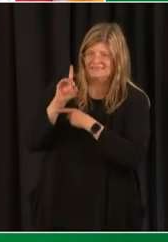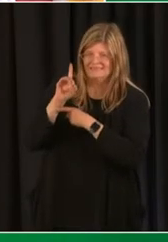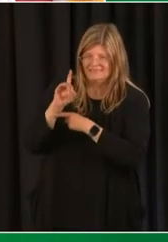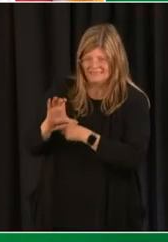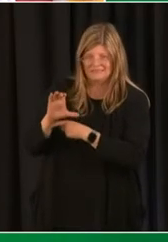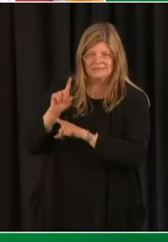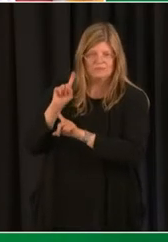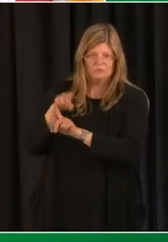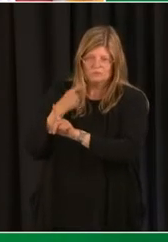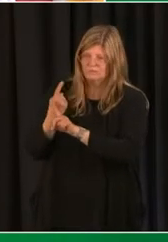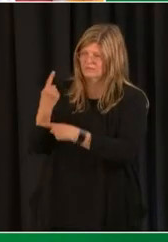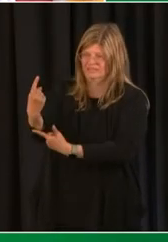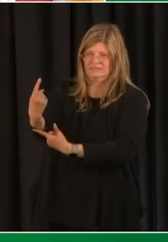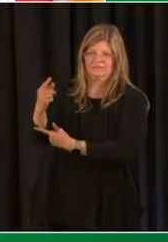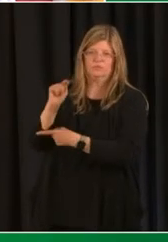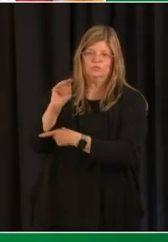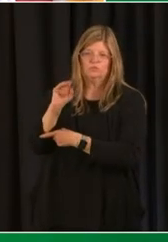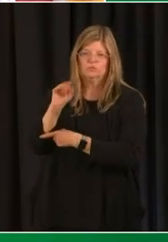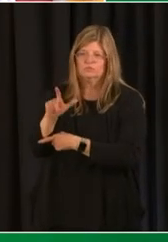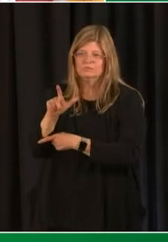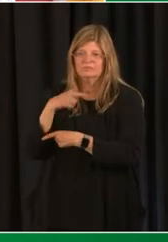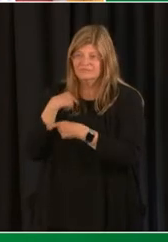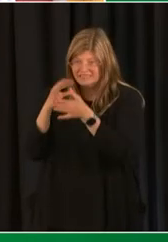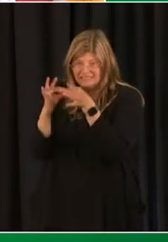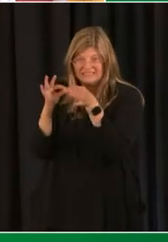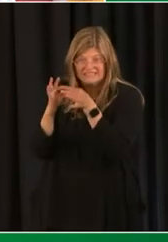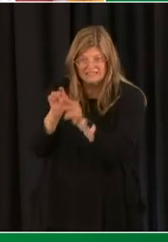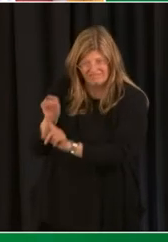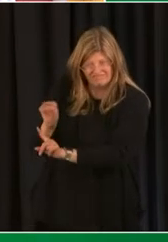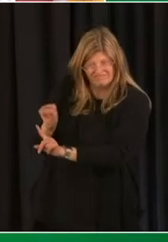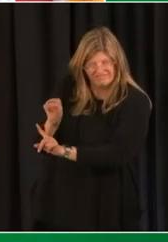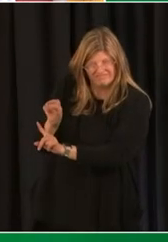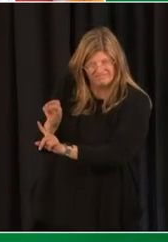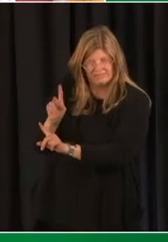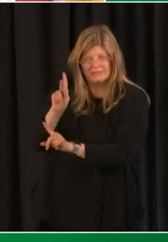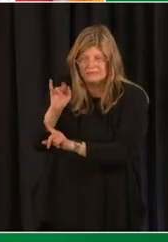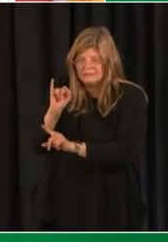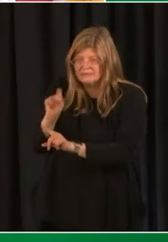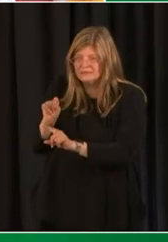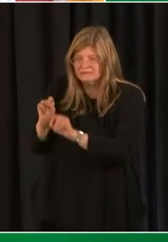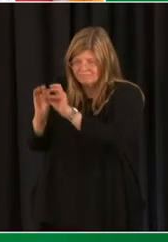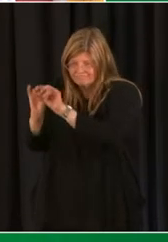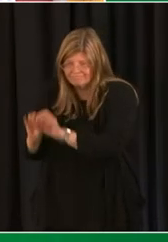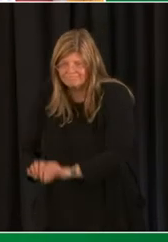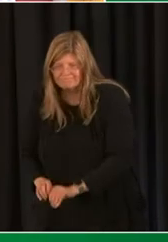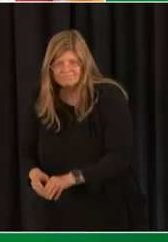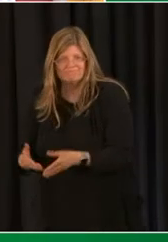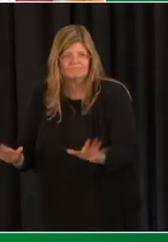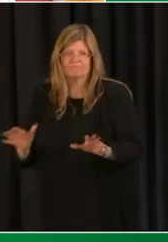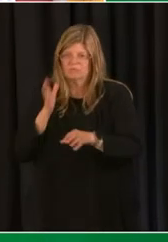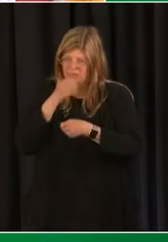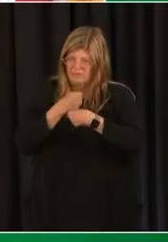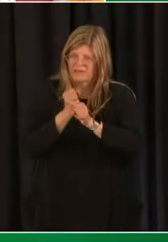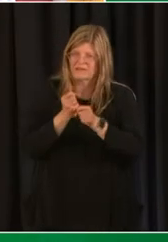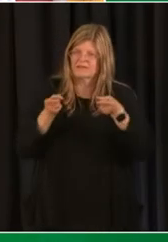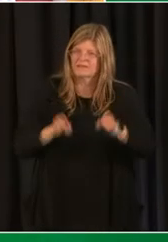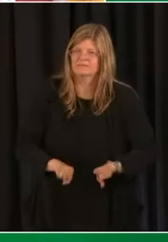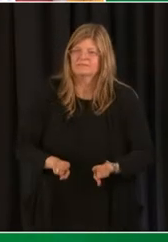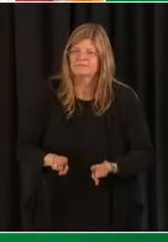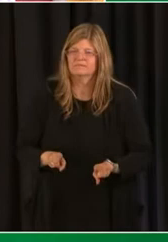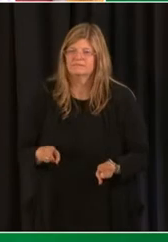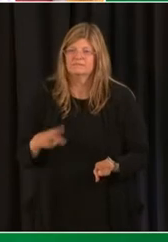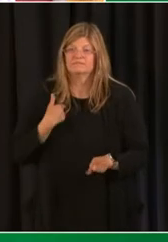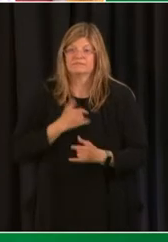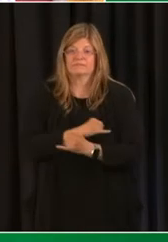one of the tools, I should say, in our toolkit to actually make that happen. Let me end on